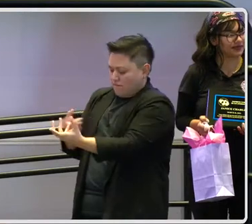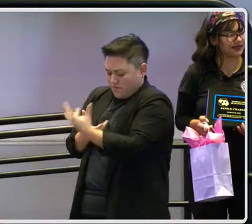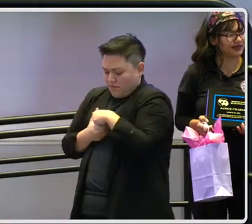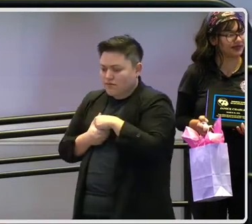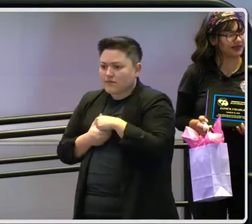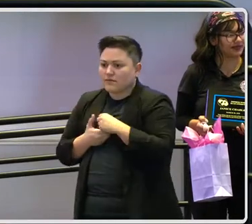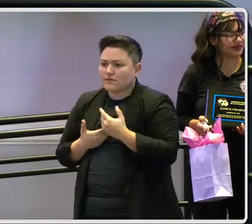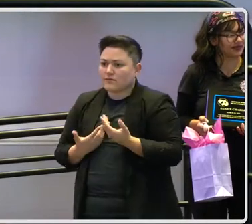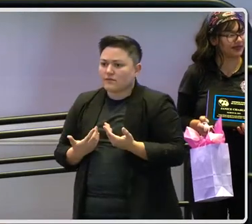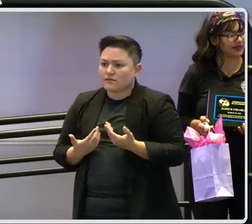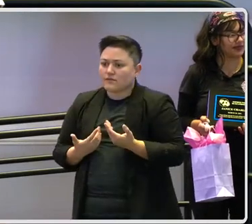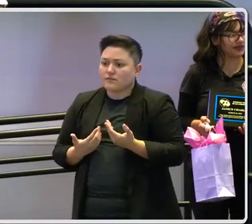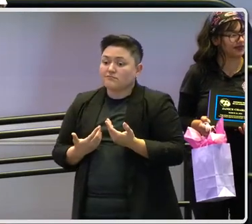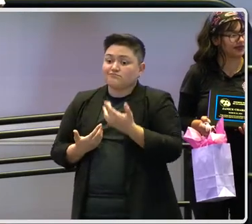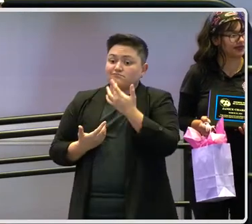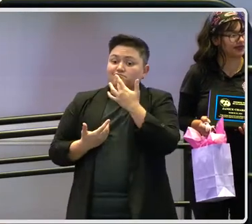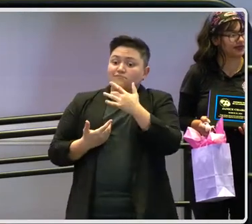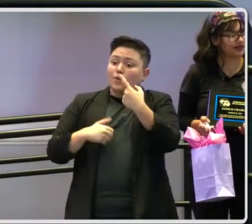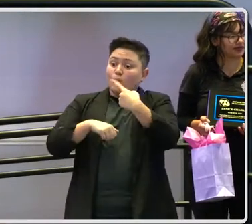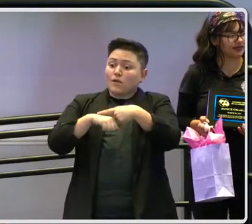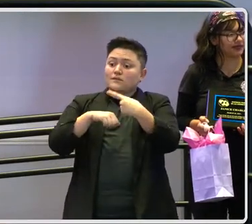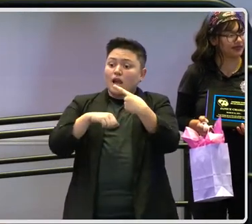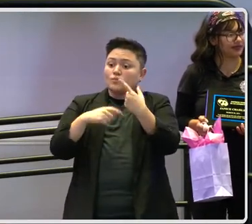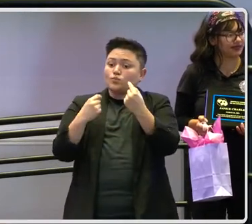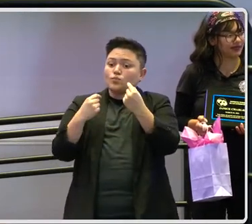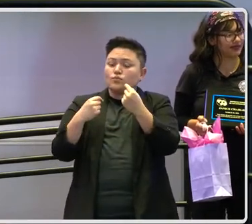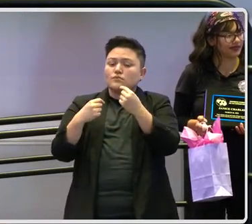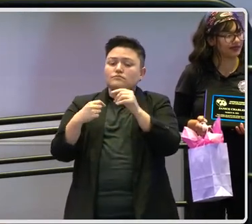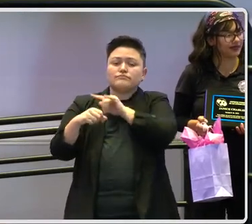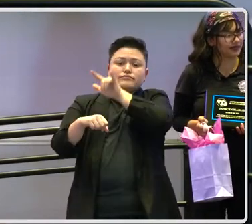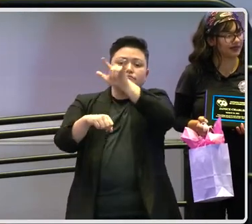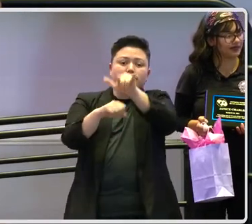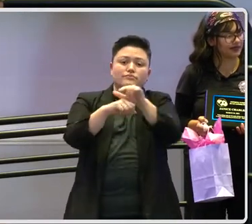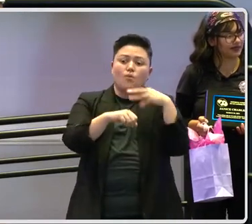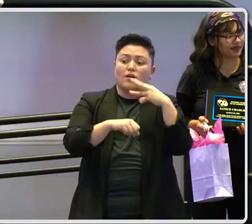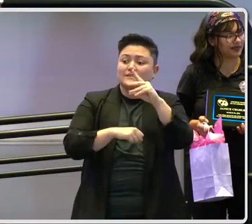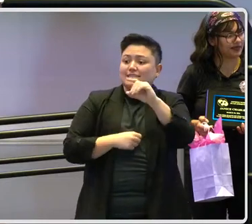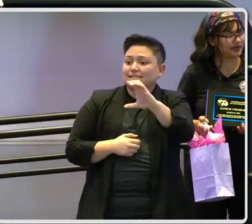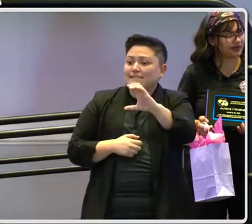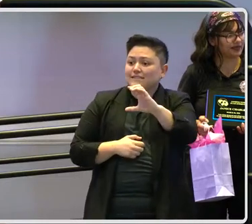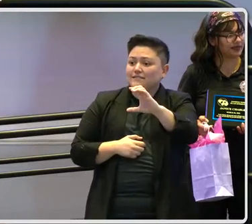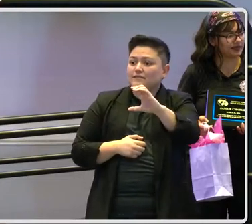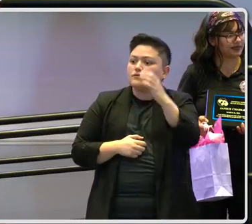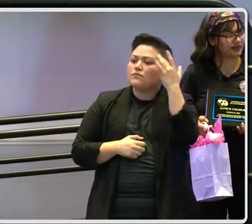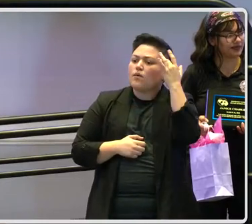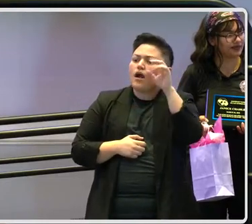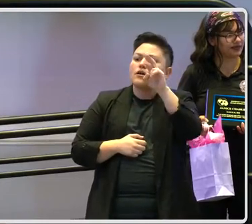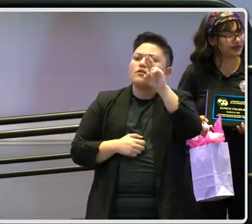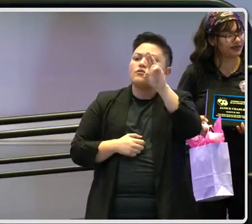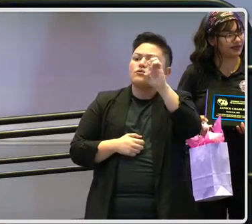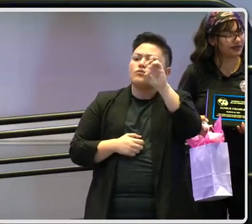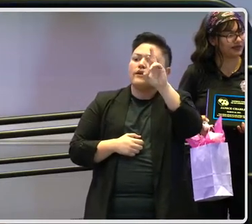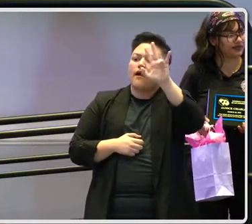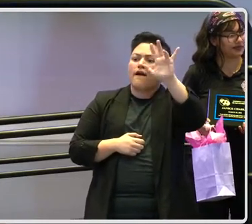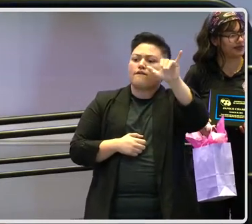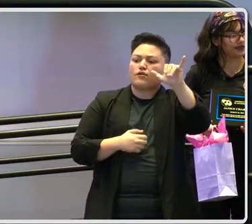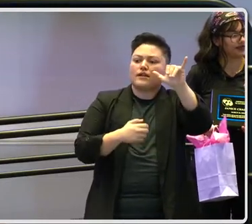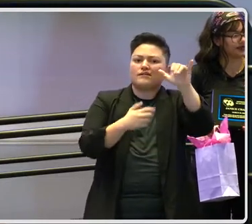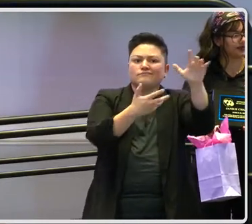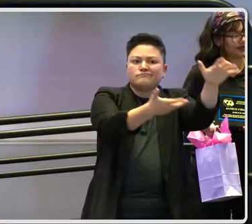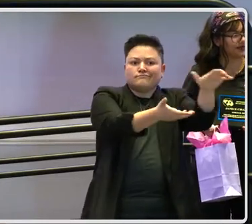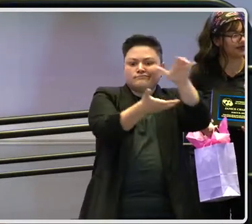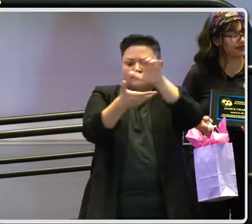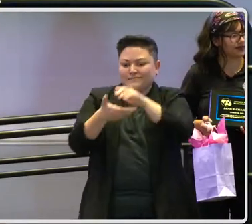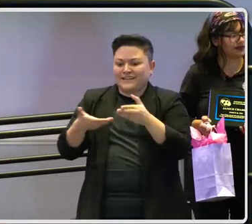I got a chance to go to Washington, D.C. to bring recovery to Mt SAC. And a lot of people, when you hear the